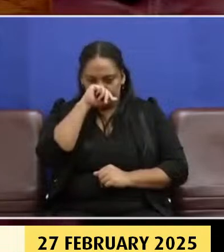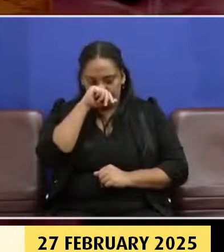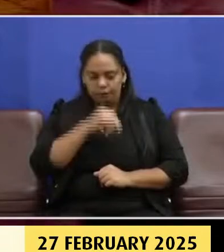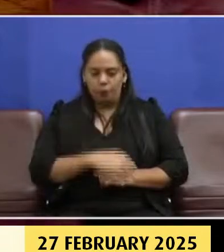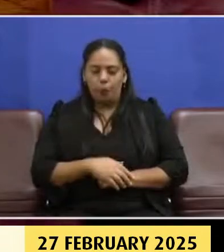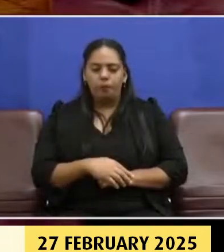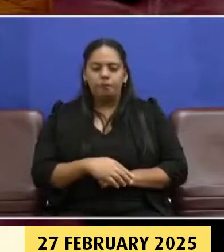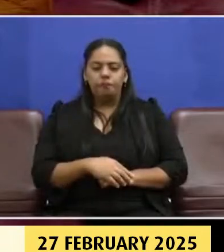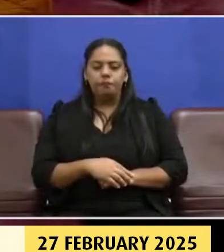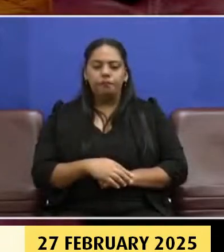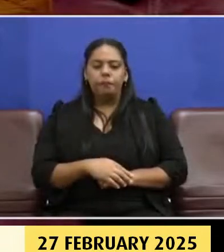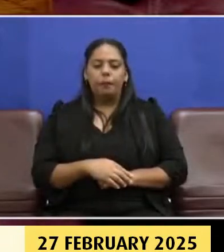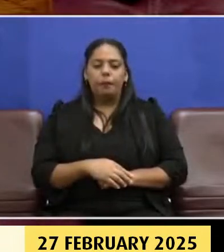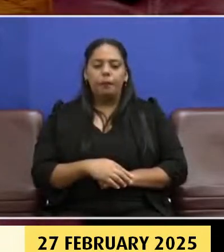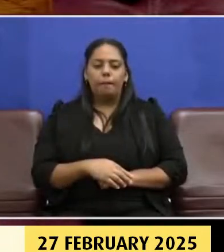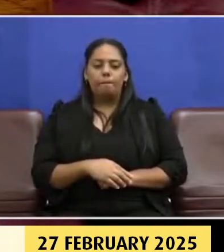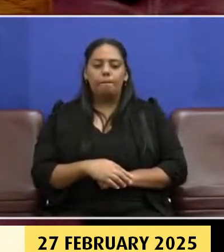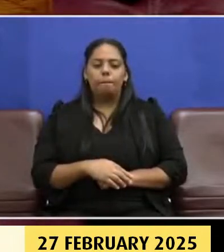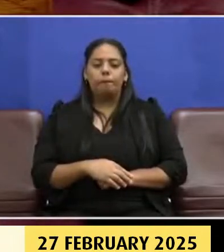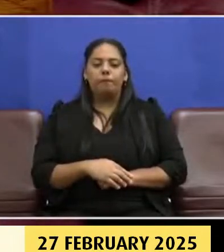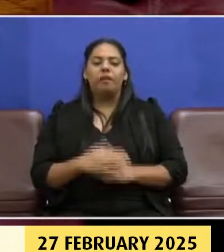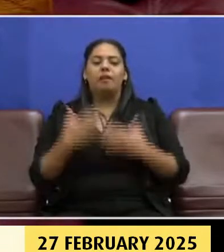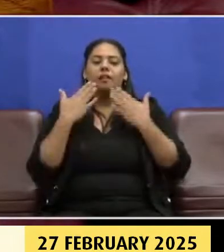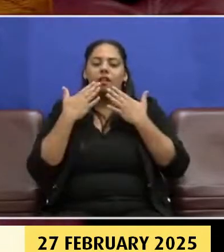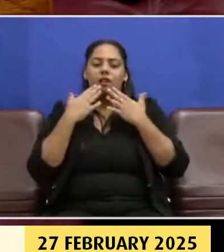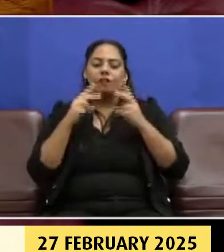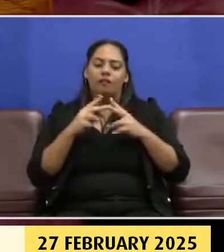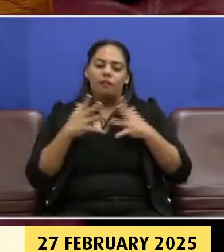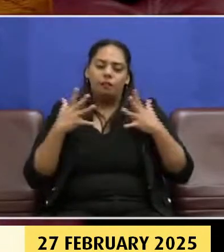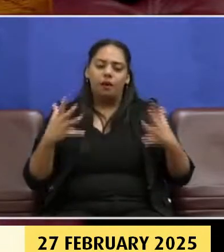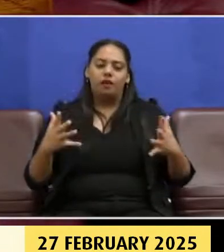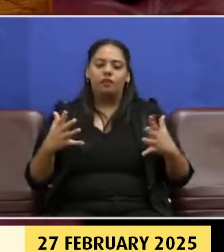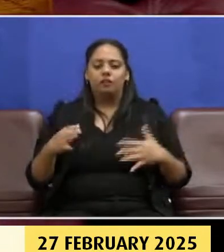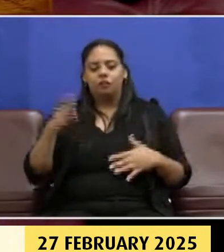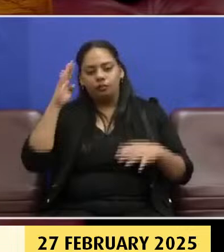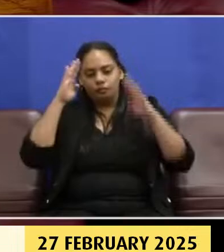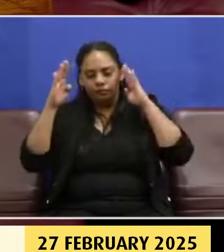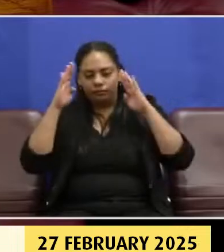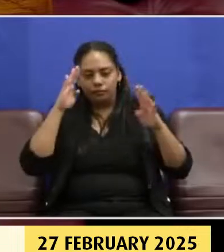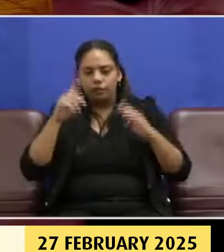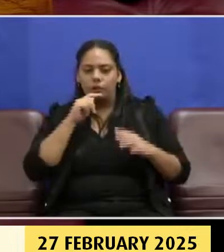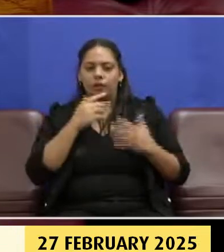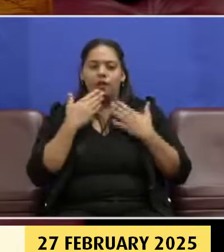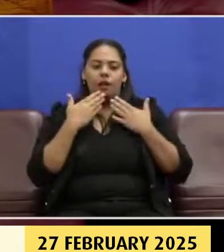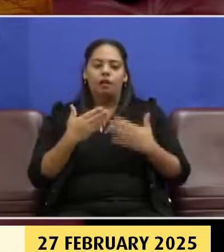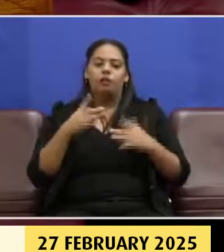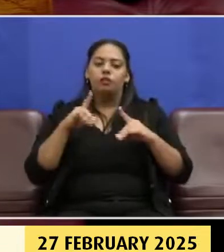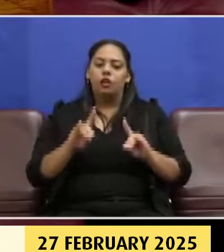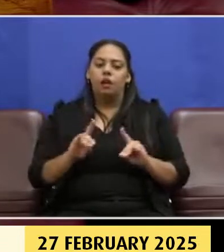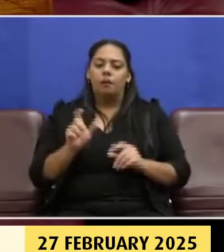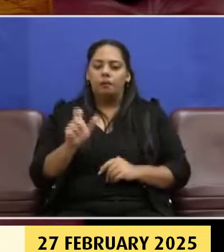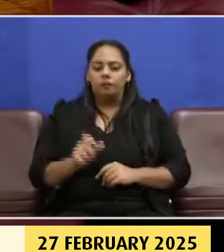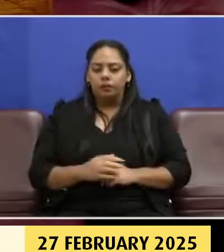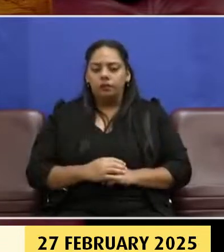Is it on now? Can you hear me? All right. Thank you very much, Sanbonani. Thank you very much, Chair.